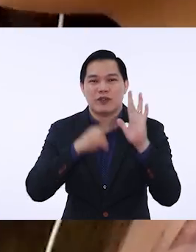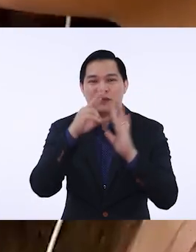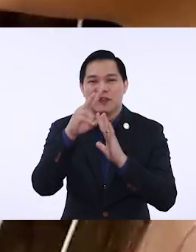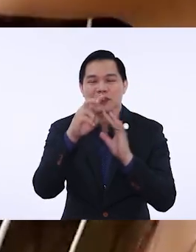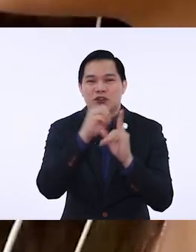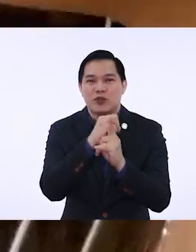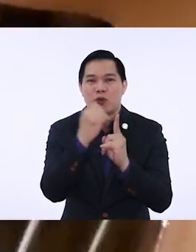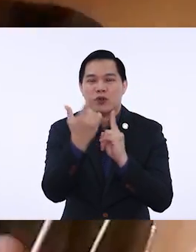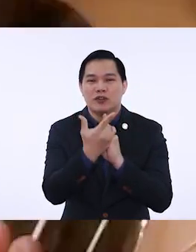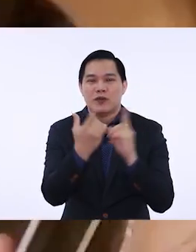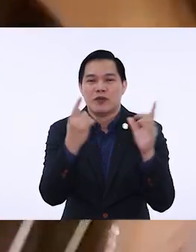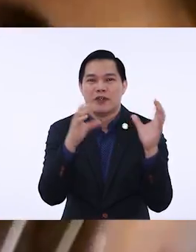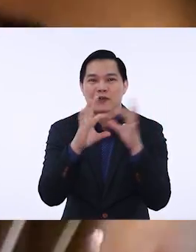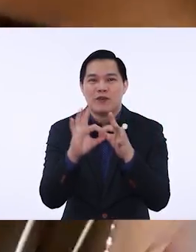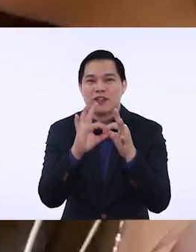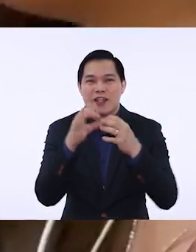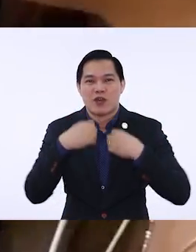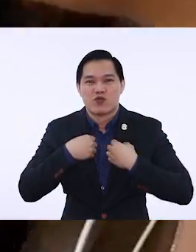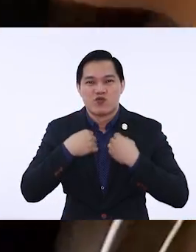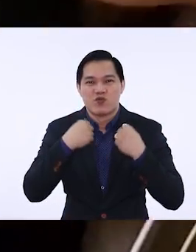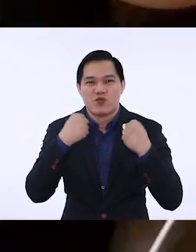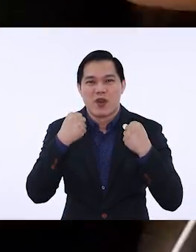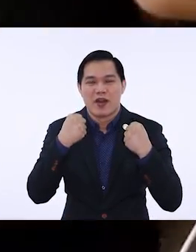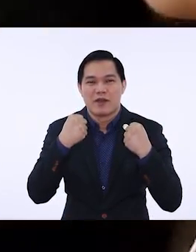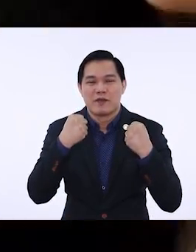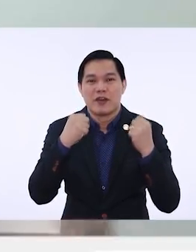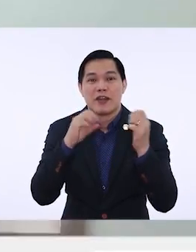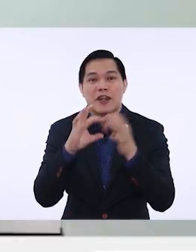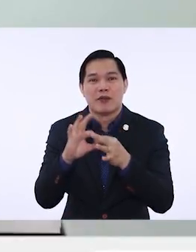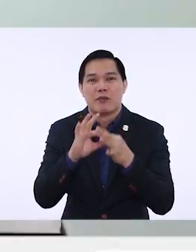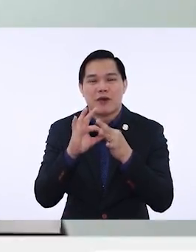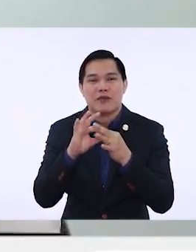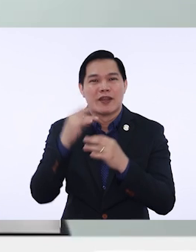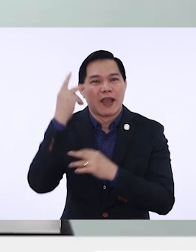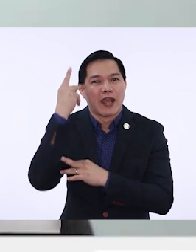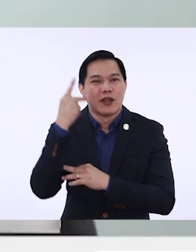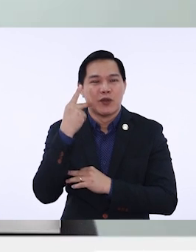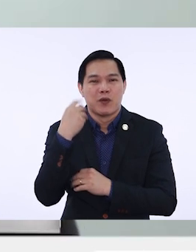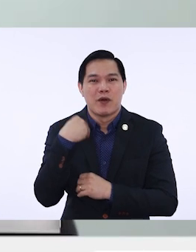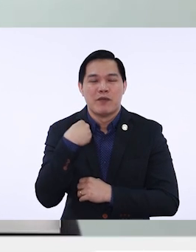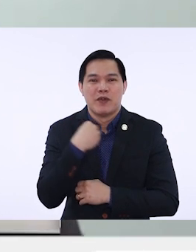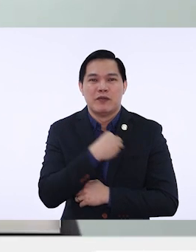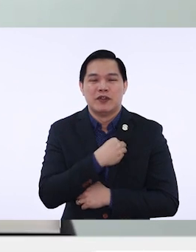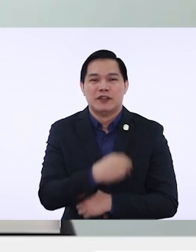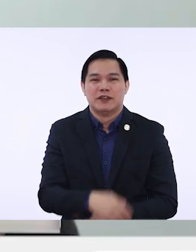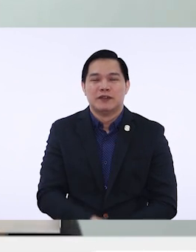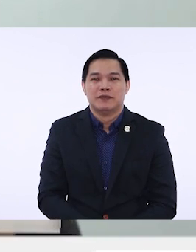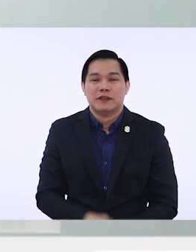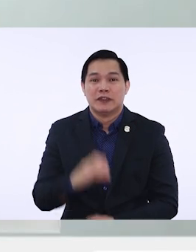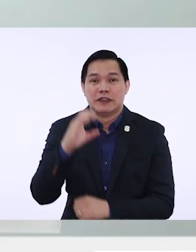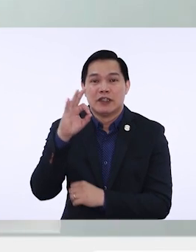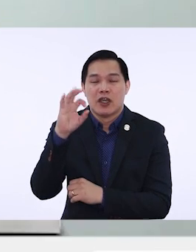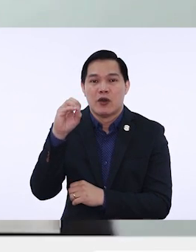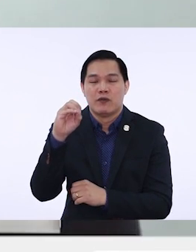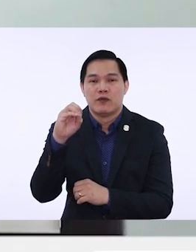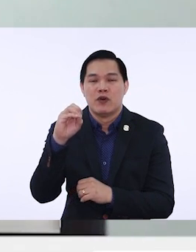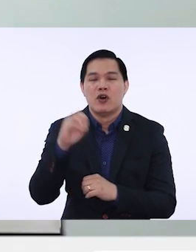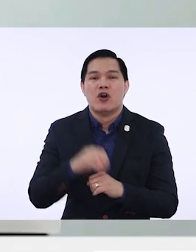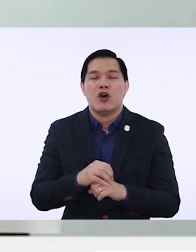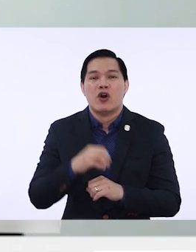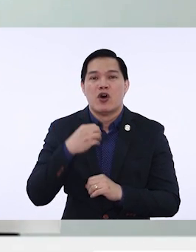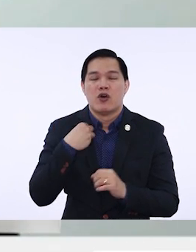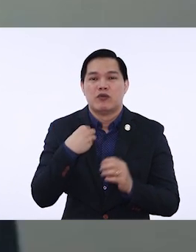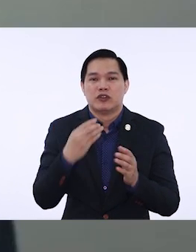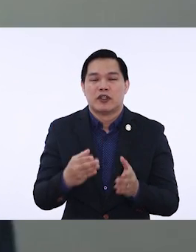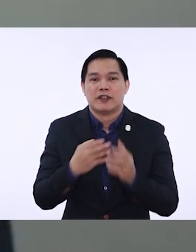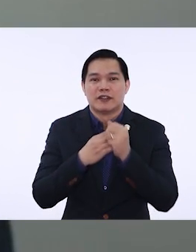socialization that aimed to strengthen the bond among Kadiwa brethren. The CFO officers, with the guidance of the CFO overseers